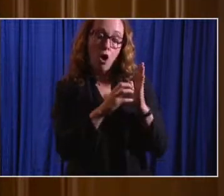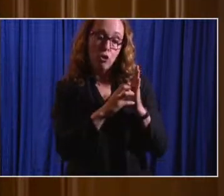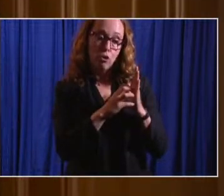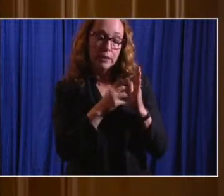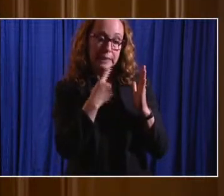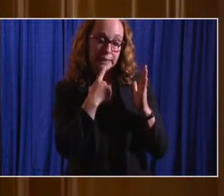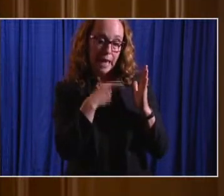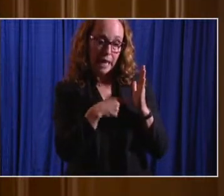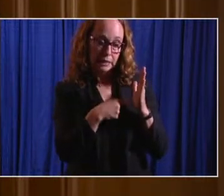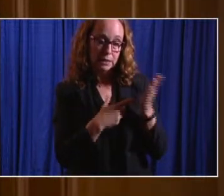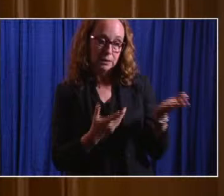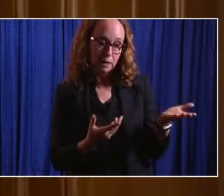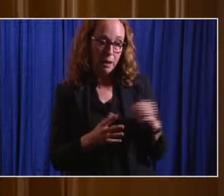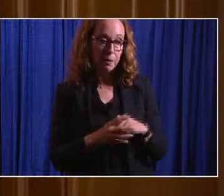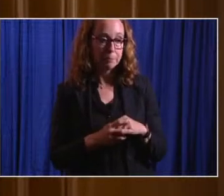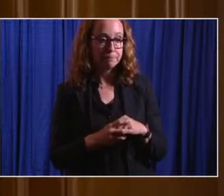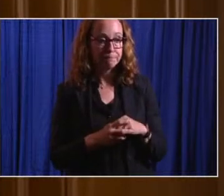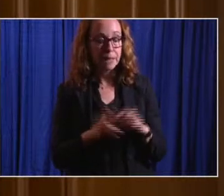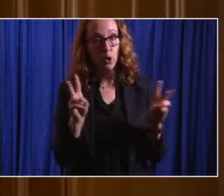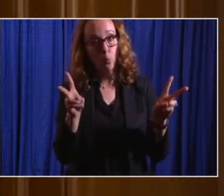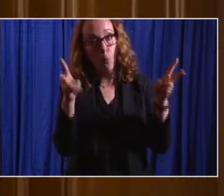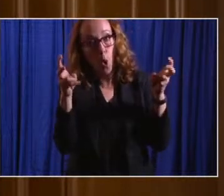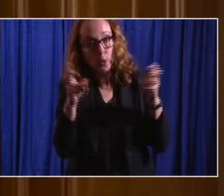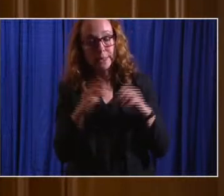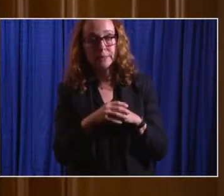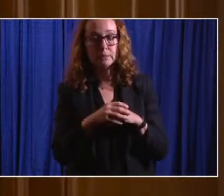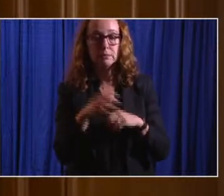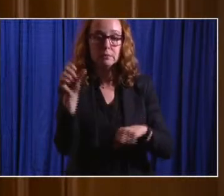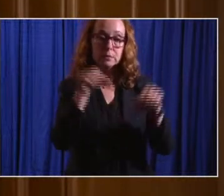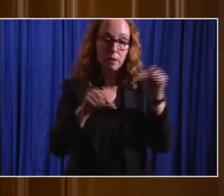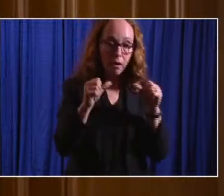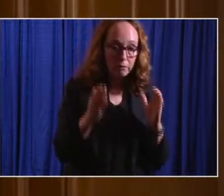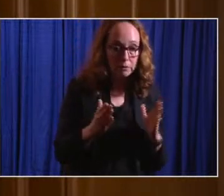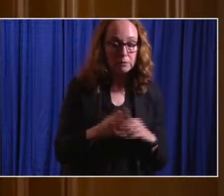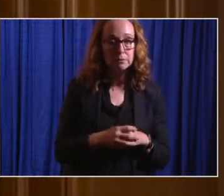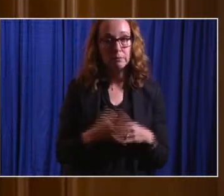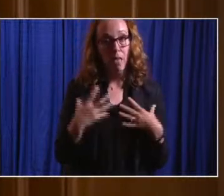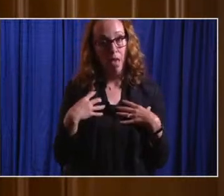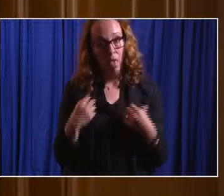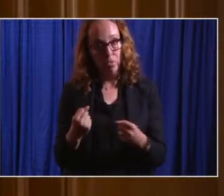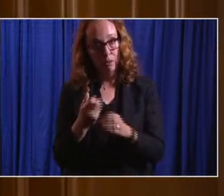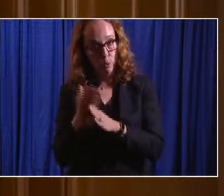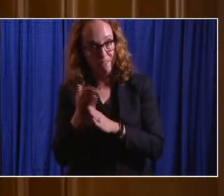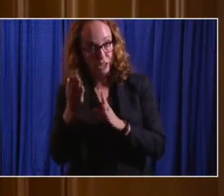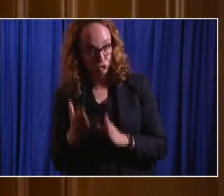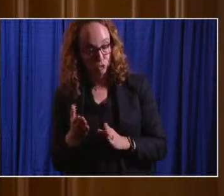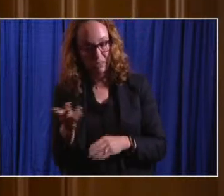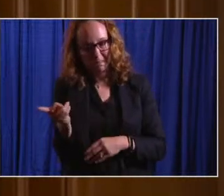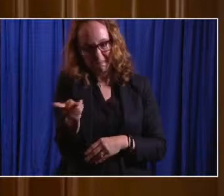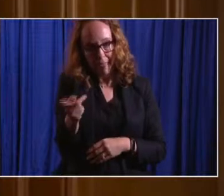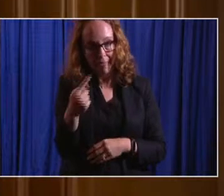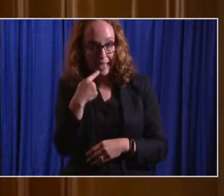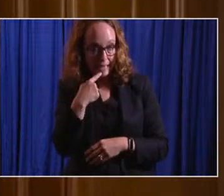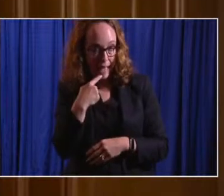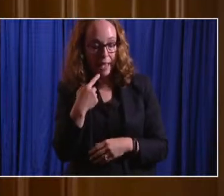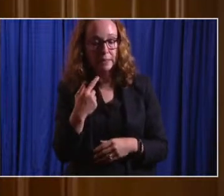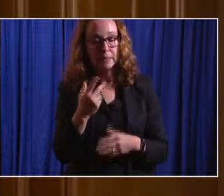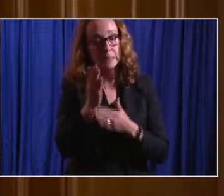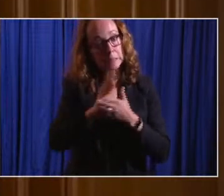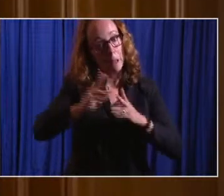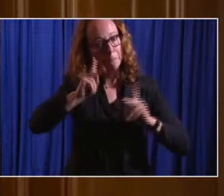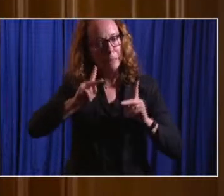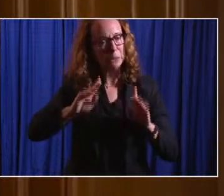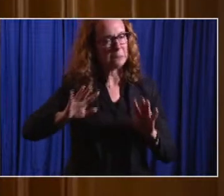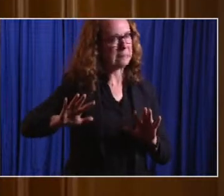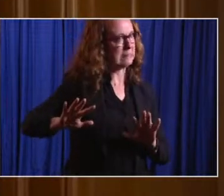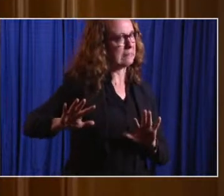was quoting some scientists and health professionals who said with the hesitancy that a certain